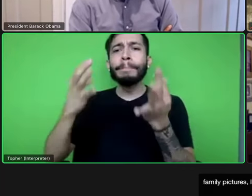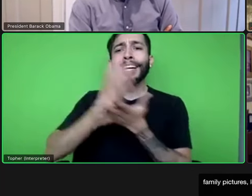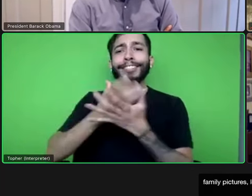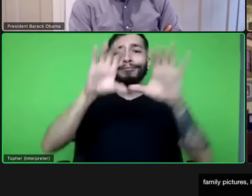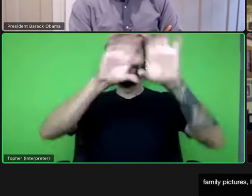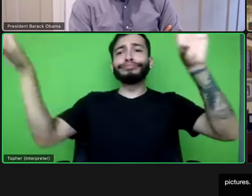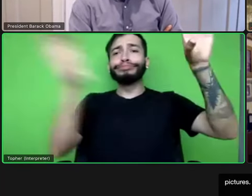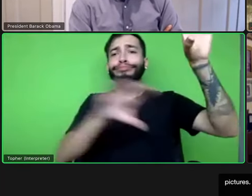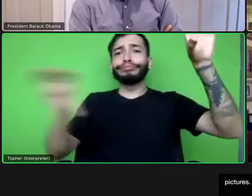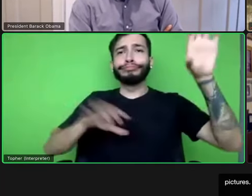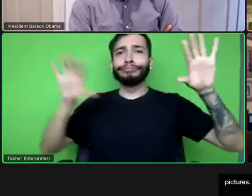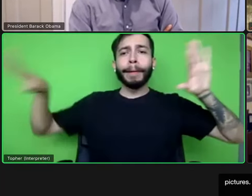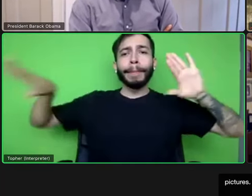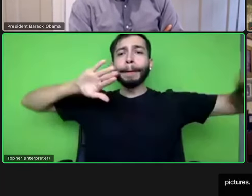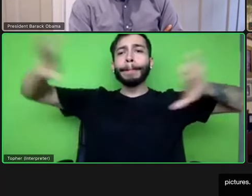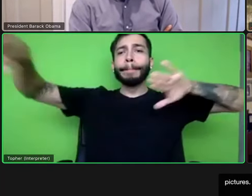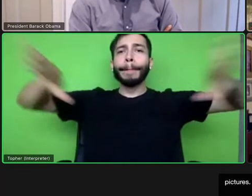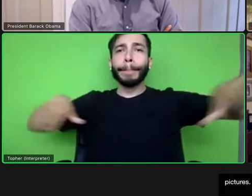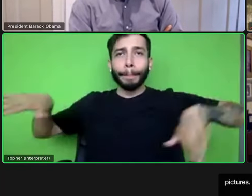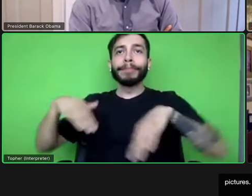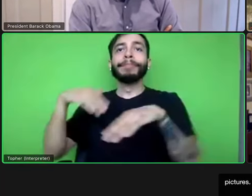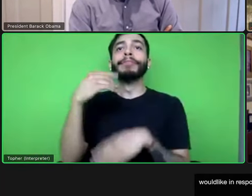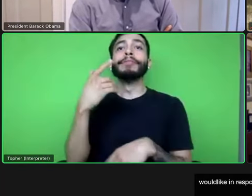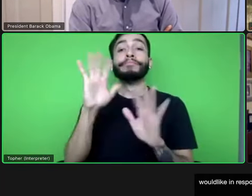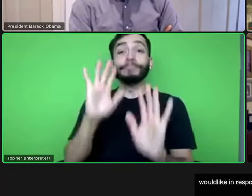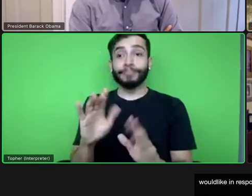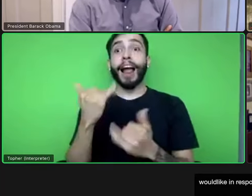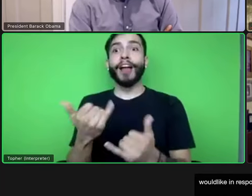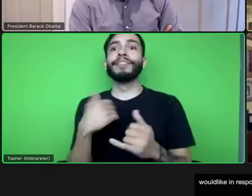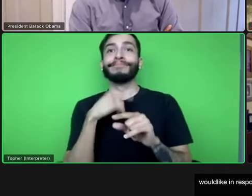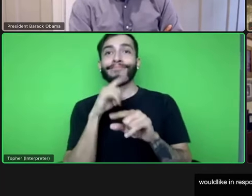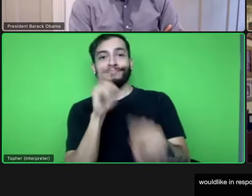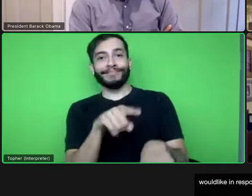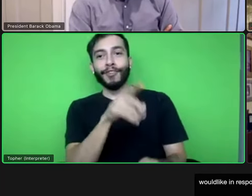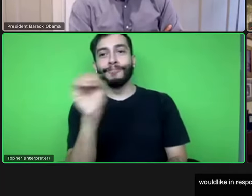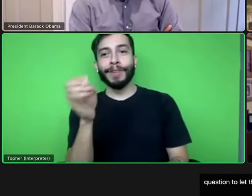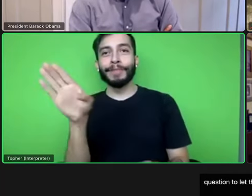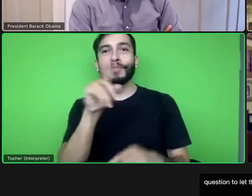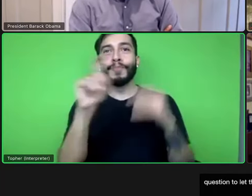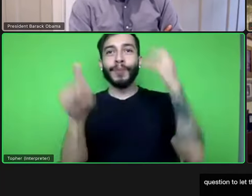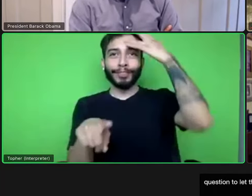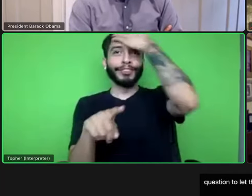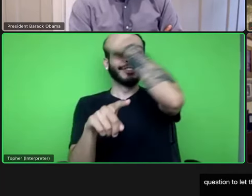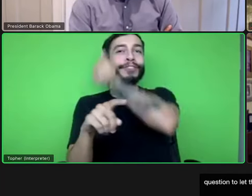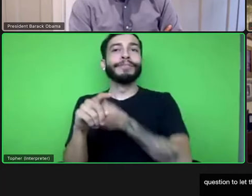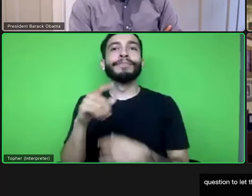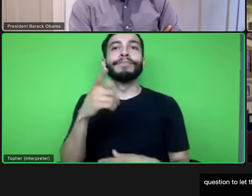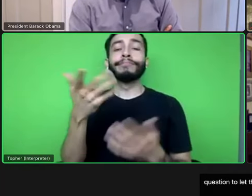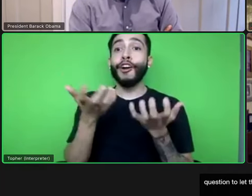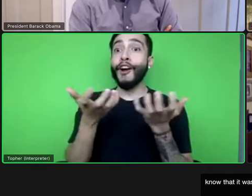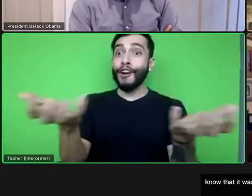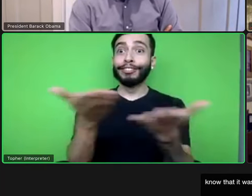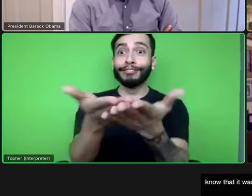responding to your question, to let the audience know that it was a privilege for me when I worked for